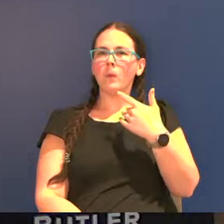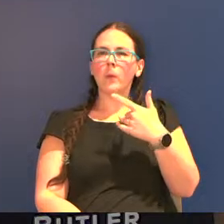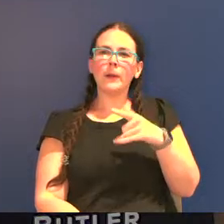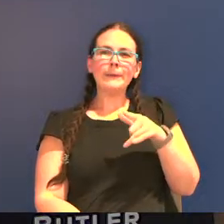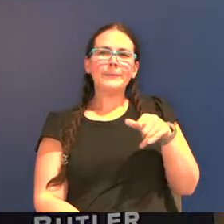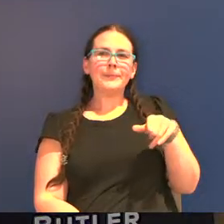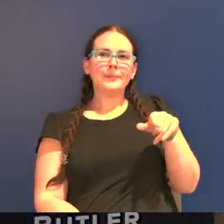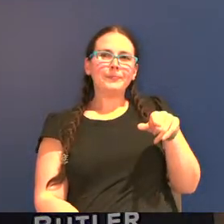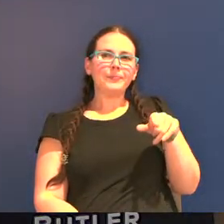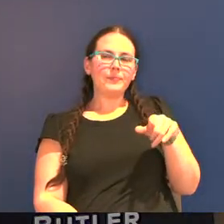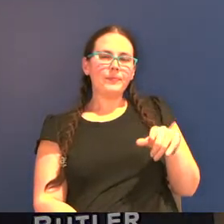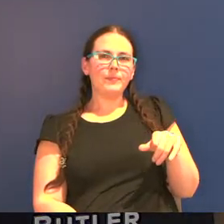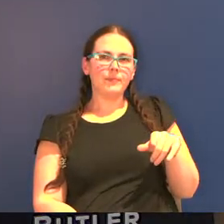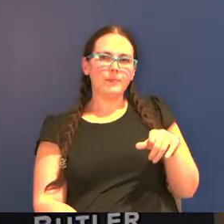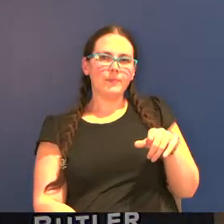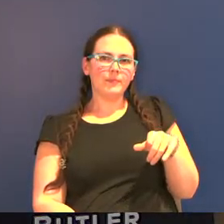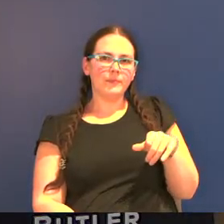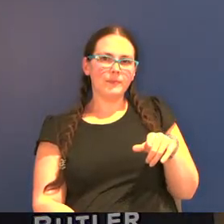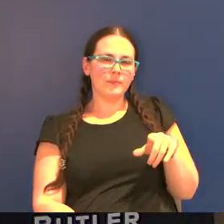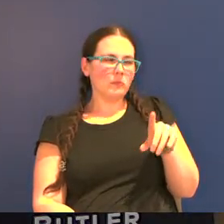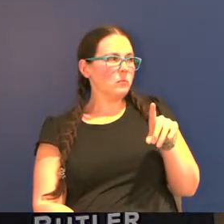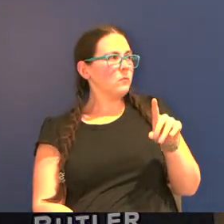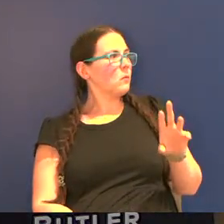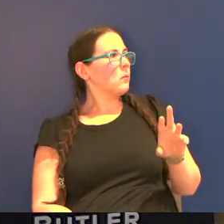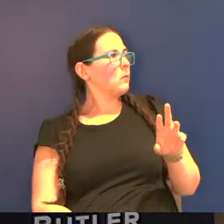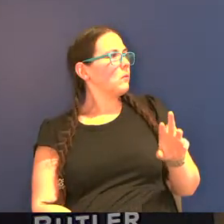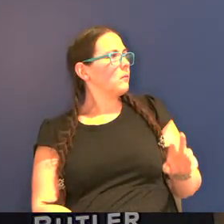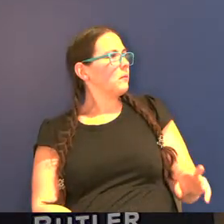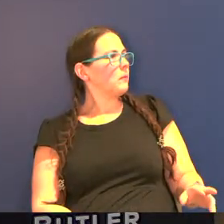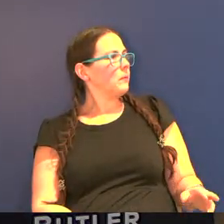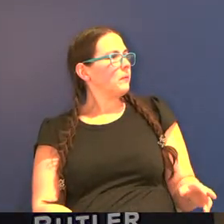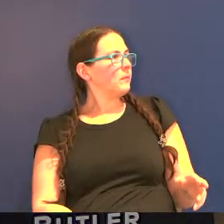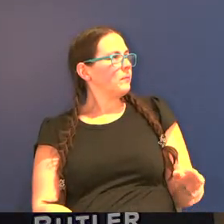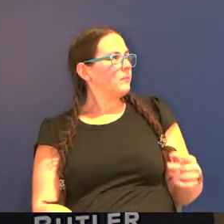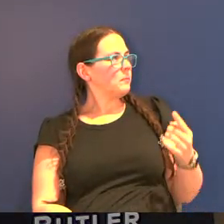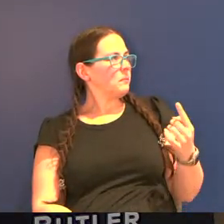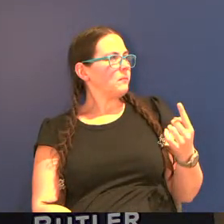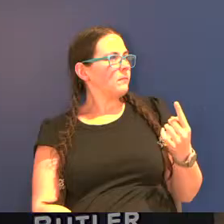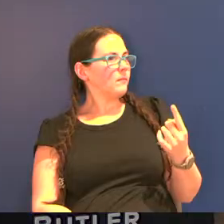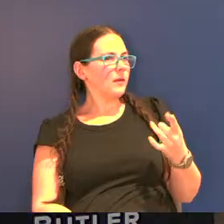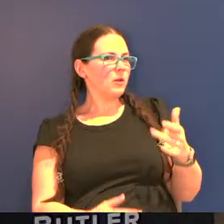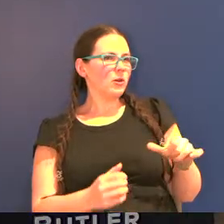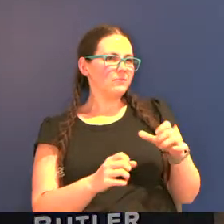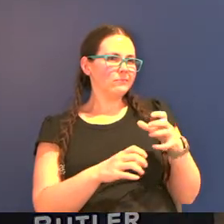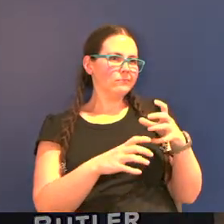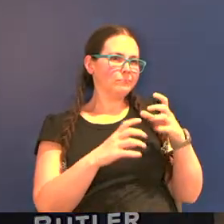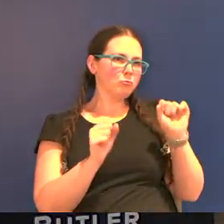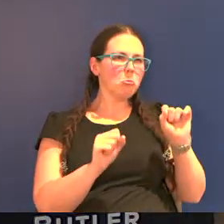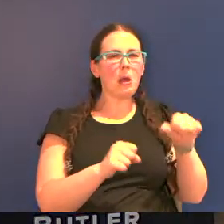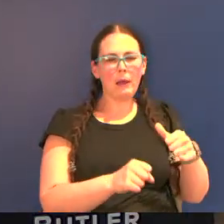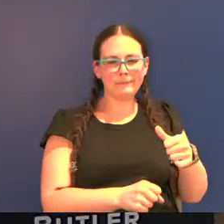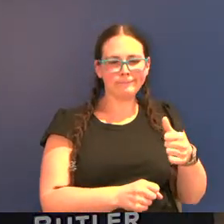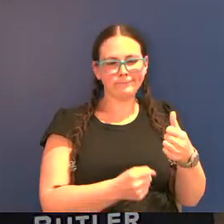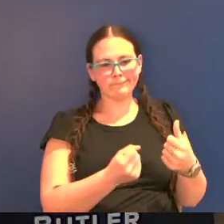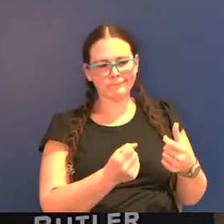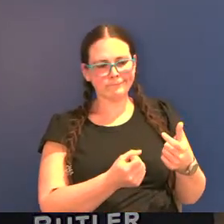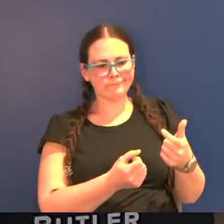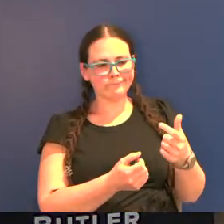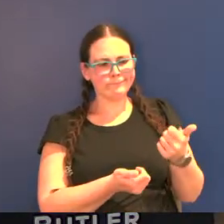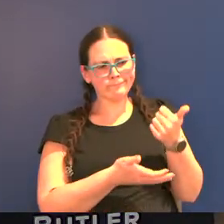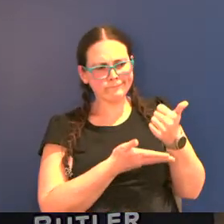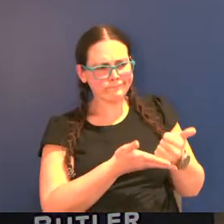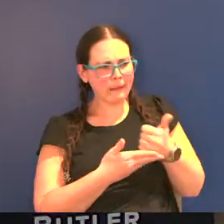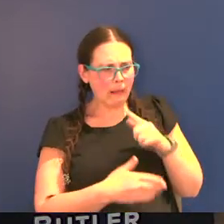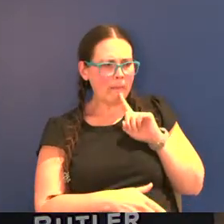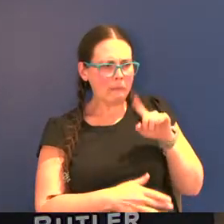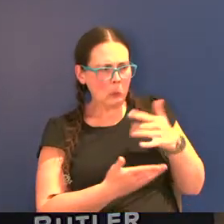they are, and Dr. Brown, you may need to speak to this, they are somewhat of a hub for special education because they have the ability to